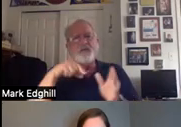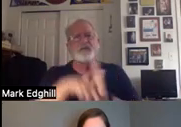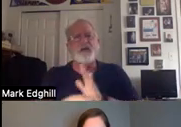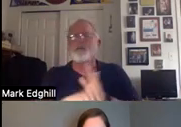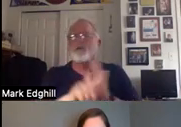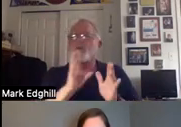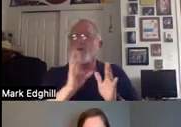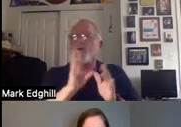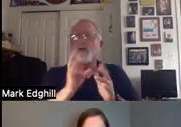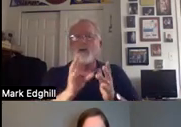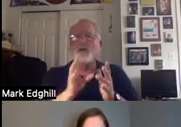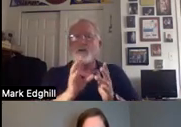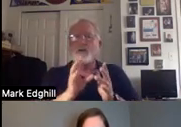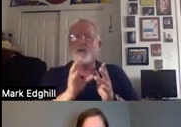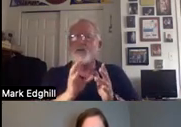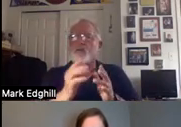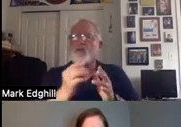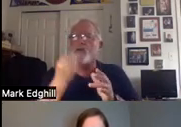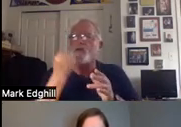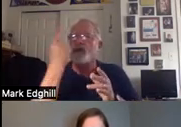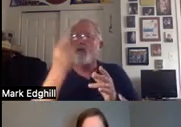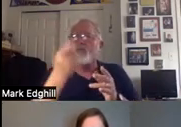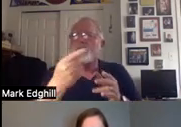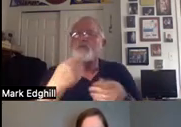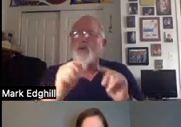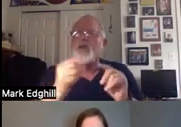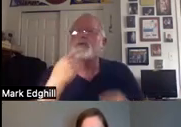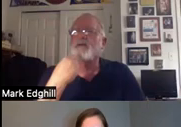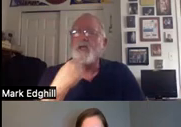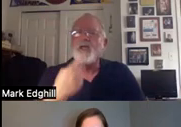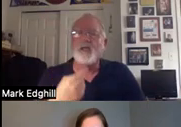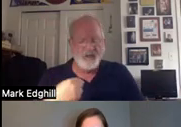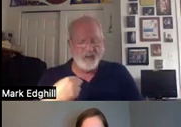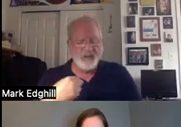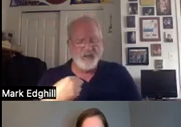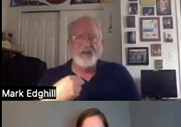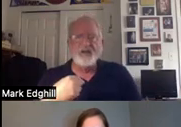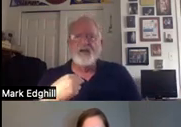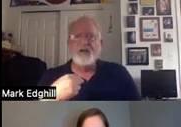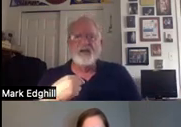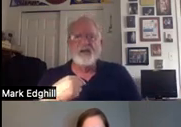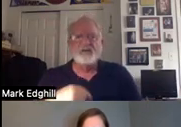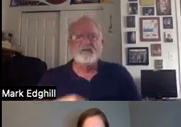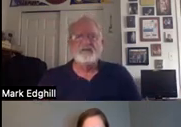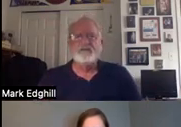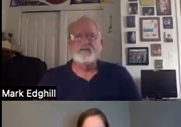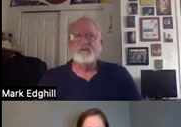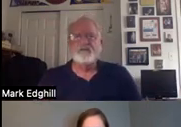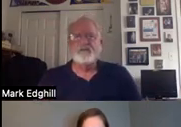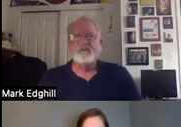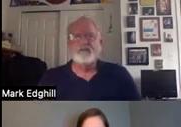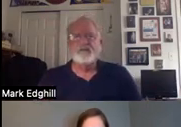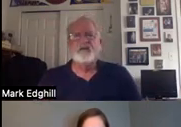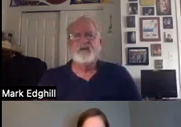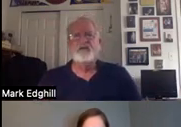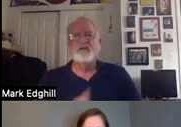That was deep. So I thought, well, that's really deep. That's a really deep thing to talk about, and to try to understand what she's